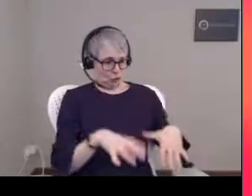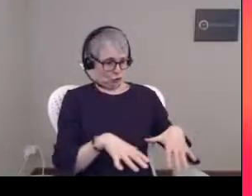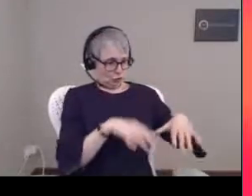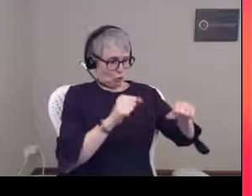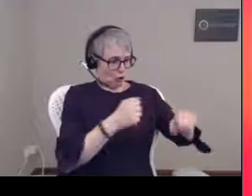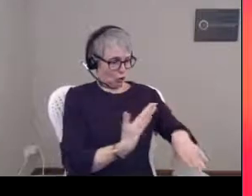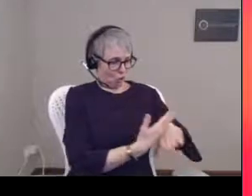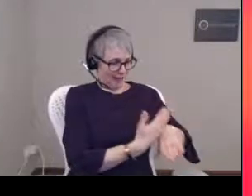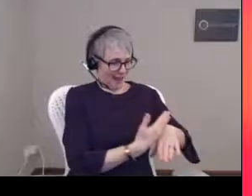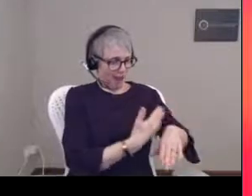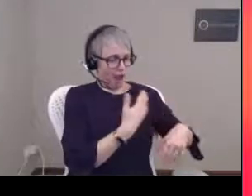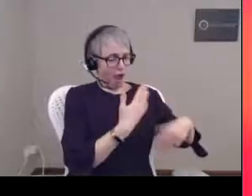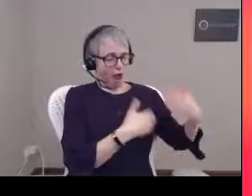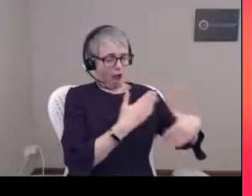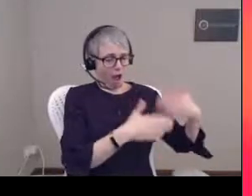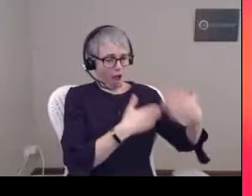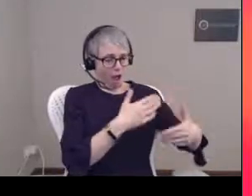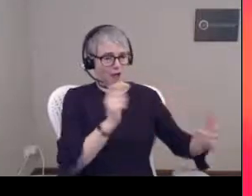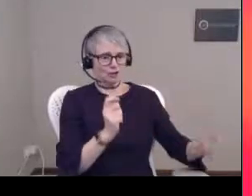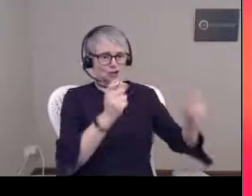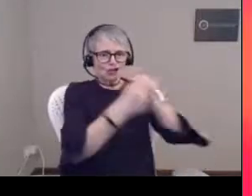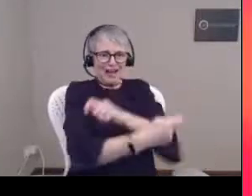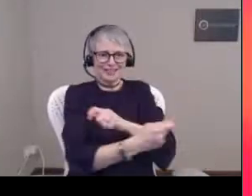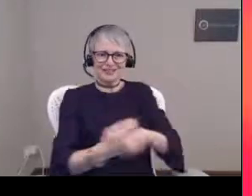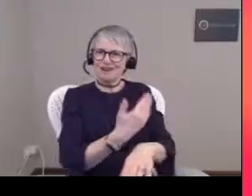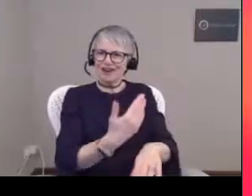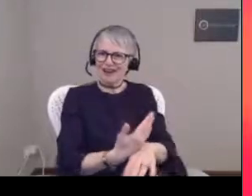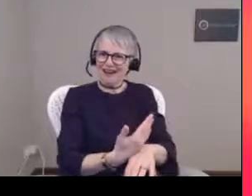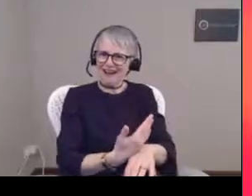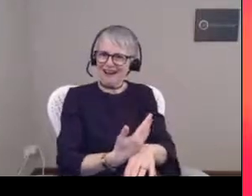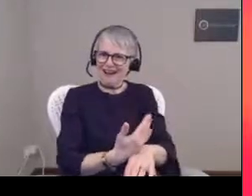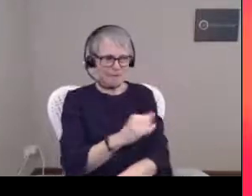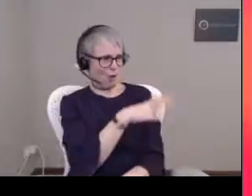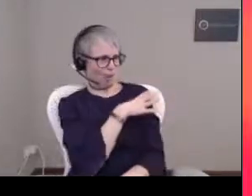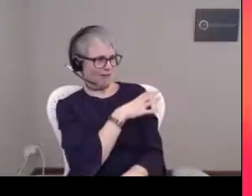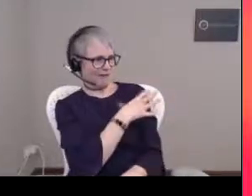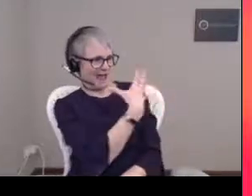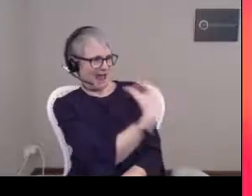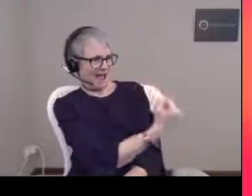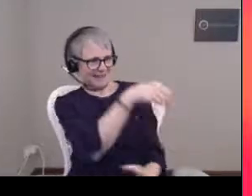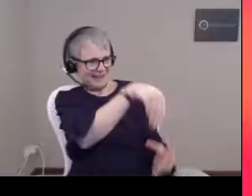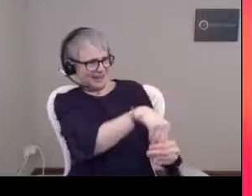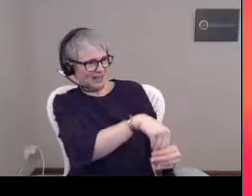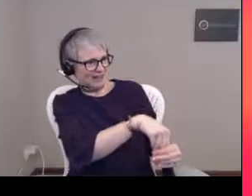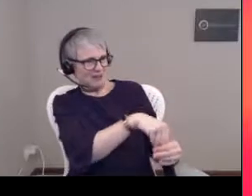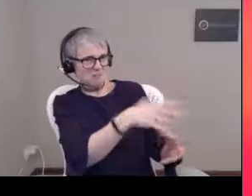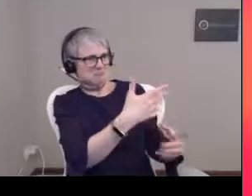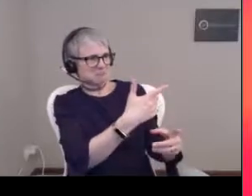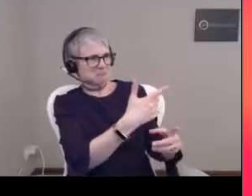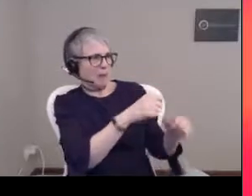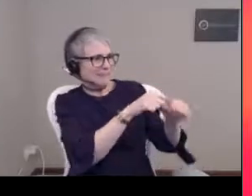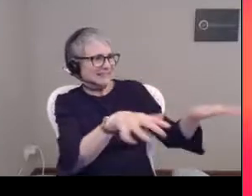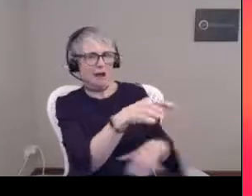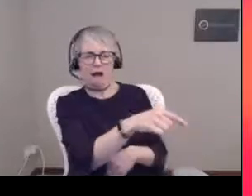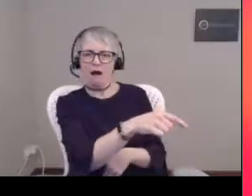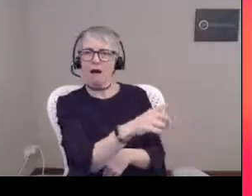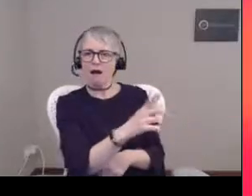wants to get involved with media, then there's a chance to obviously get onto that program as well. We're hoping we do that again this year.